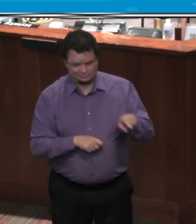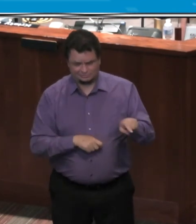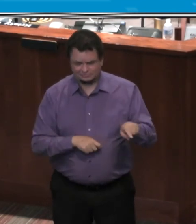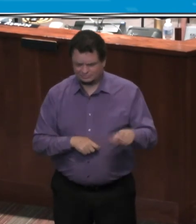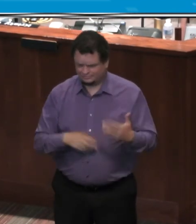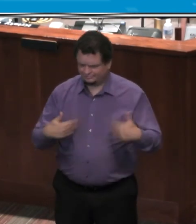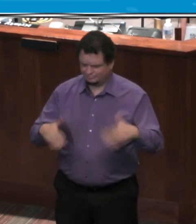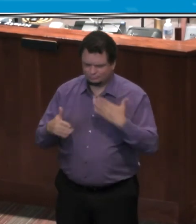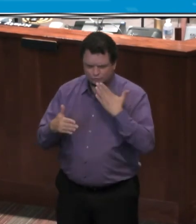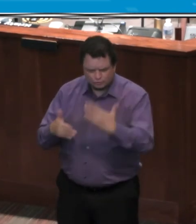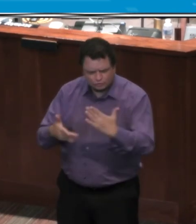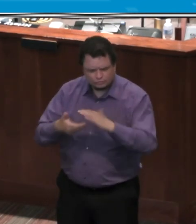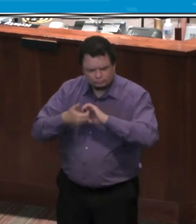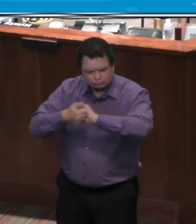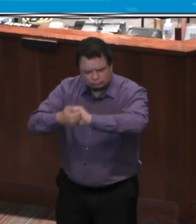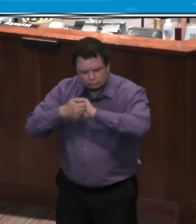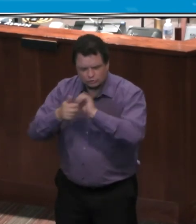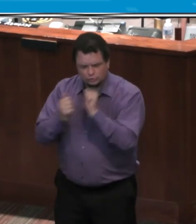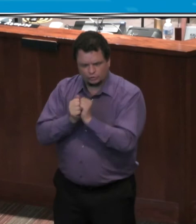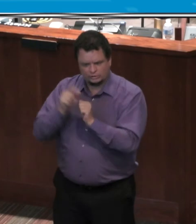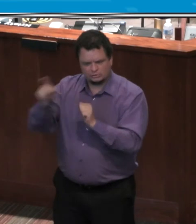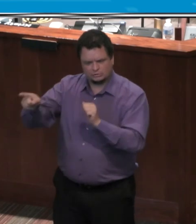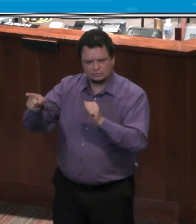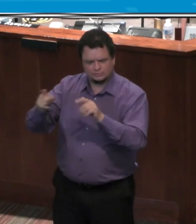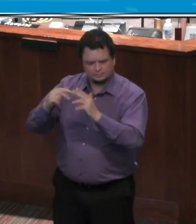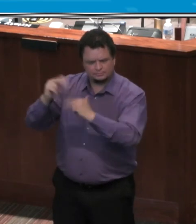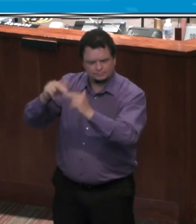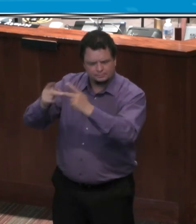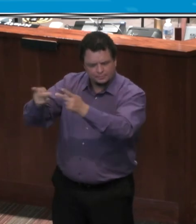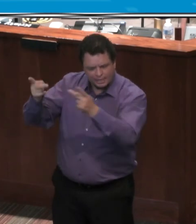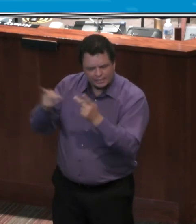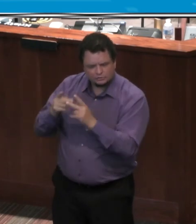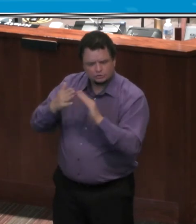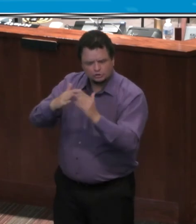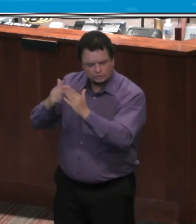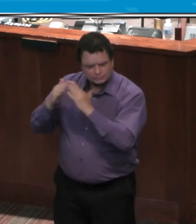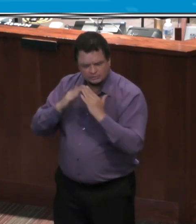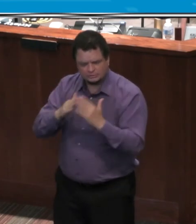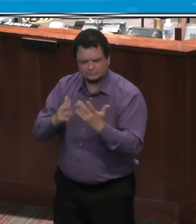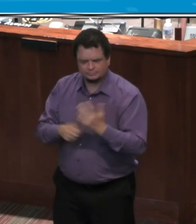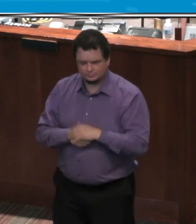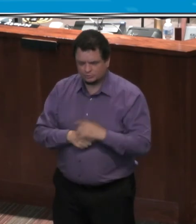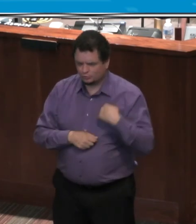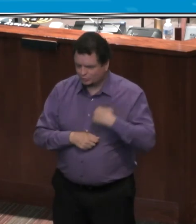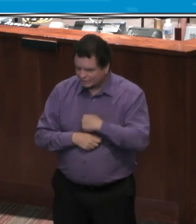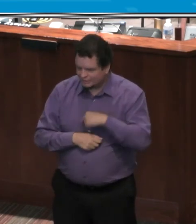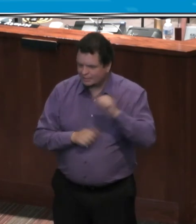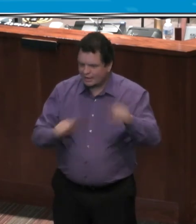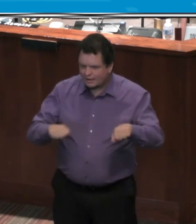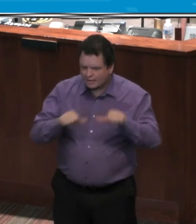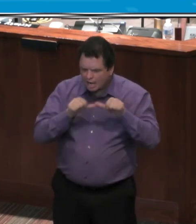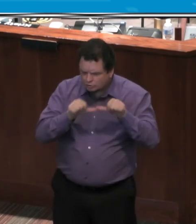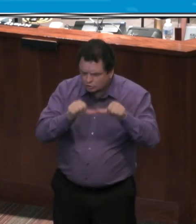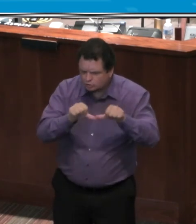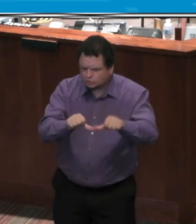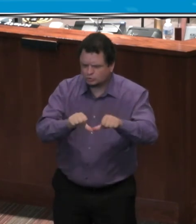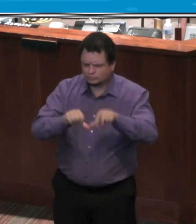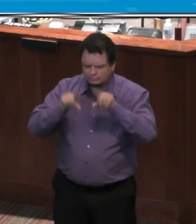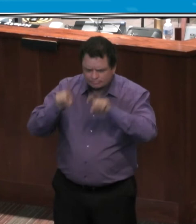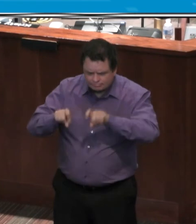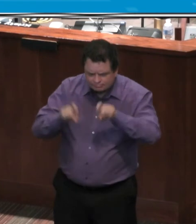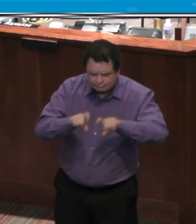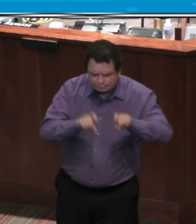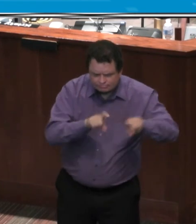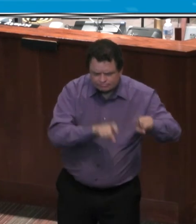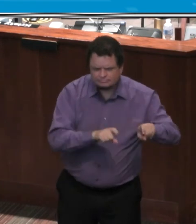that community, and we hope that we will be able to continue that moving forward. So we have continued to have further conversation with